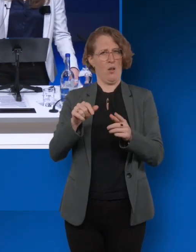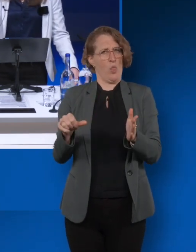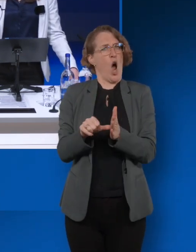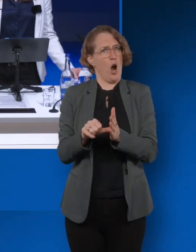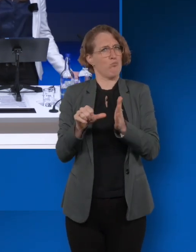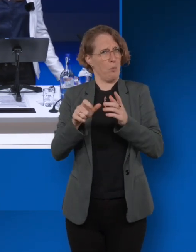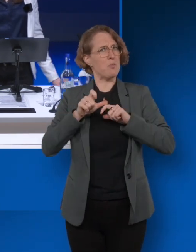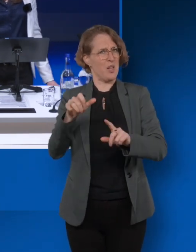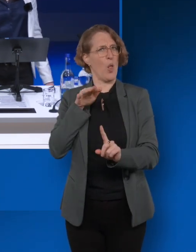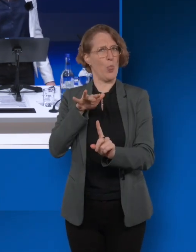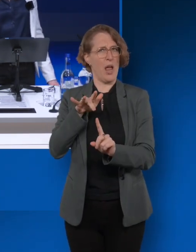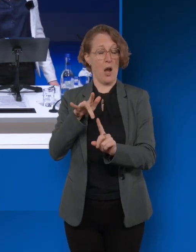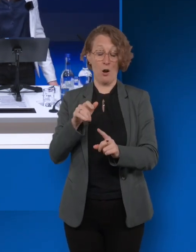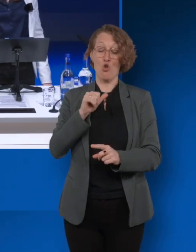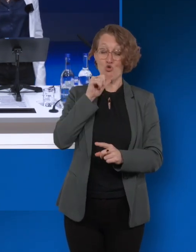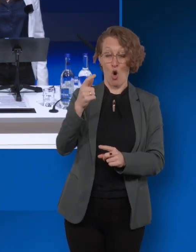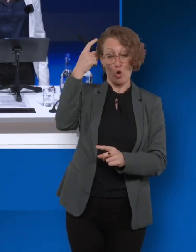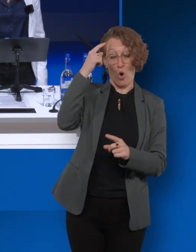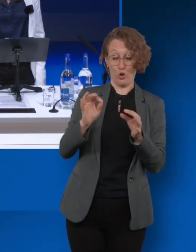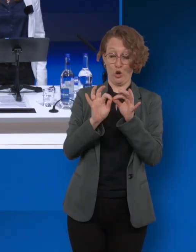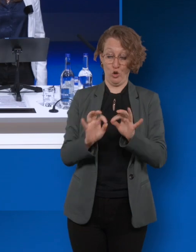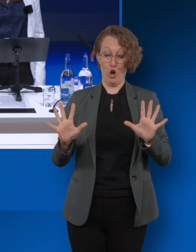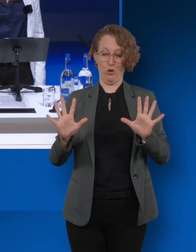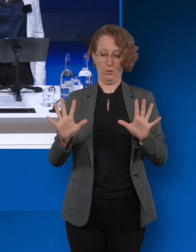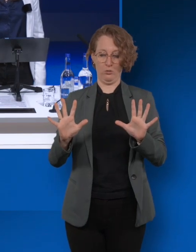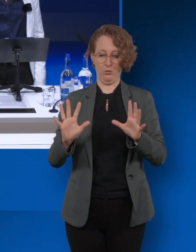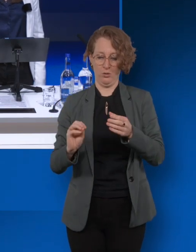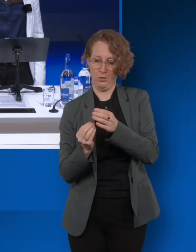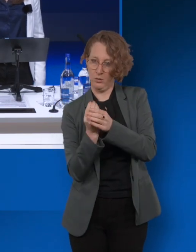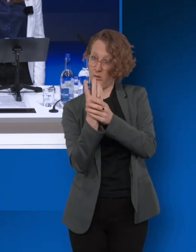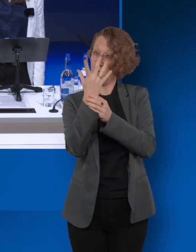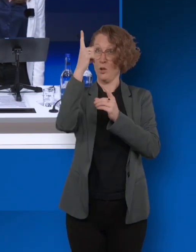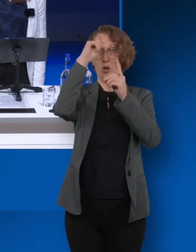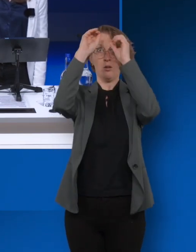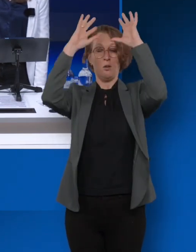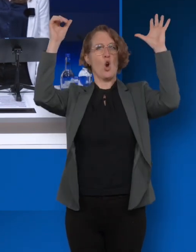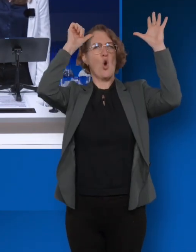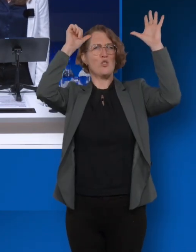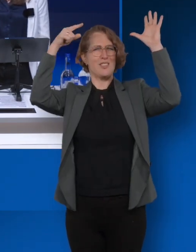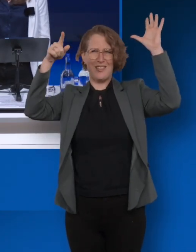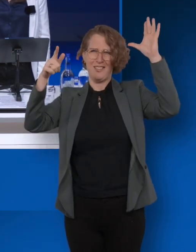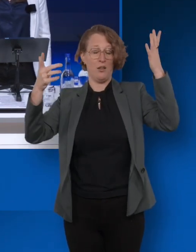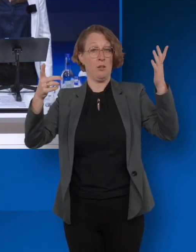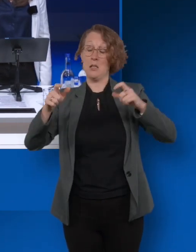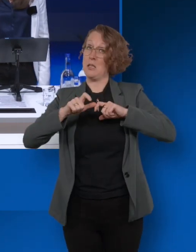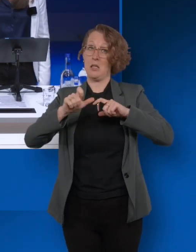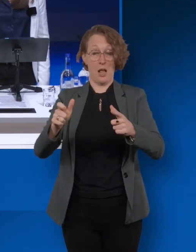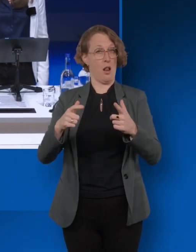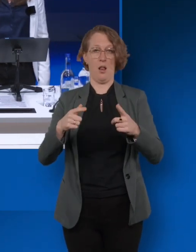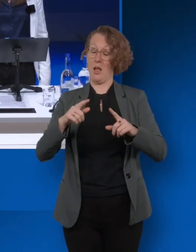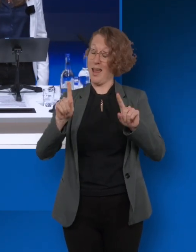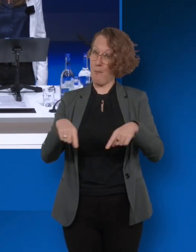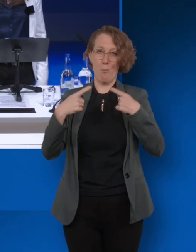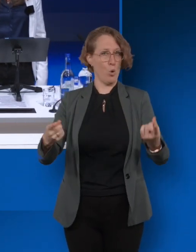non-conscious neurons generate consciousness? You still have an impossible chasm to